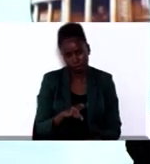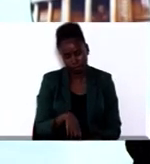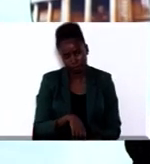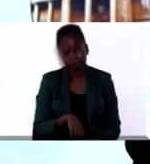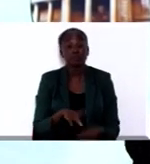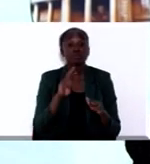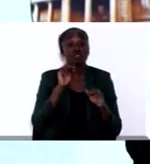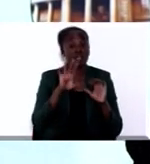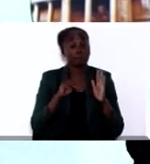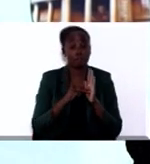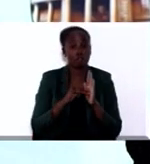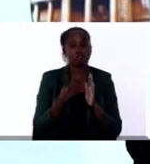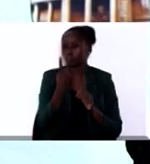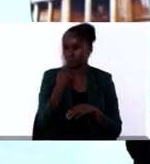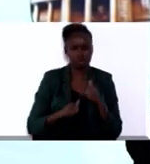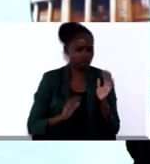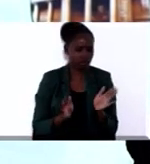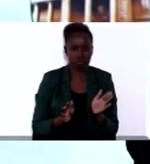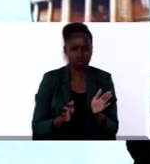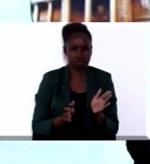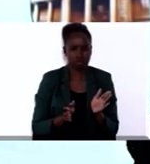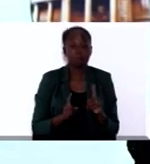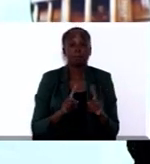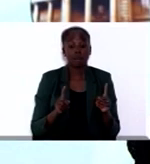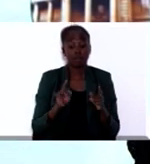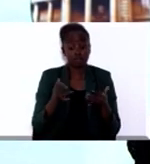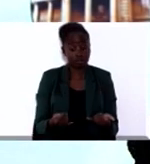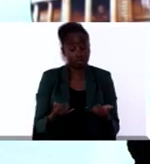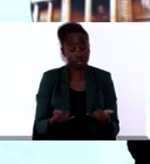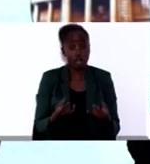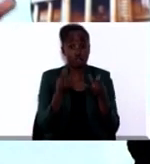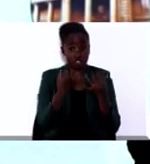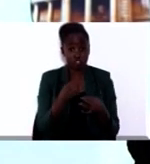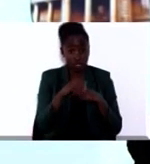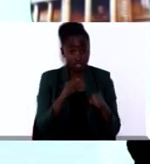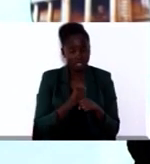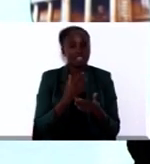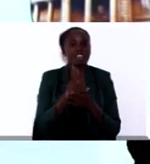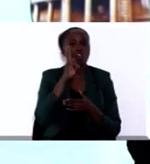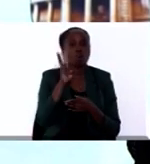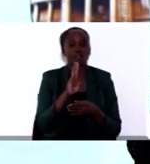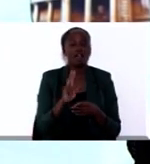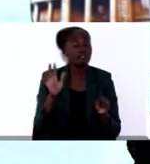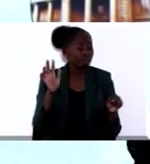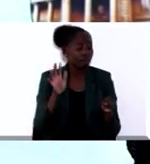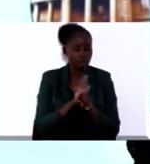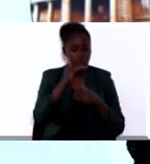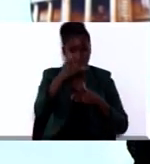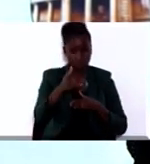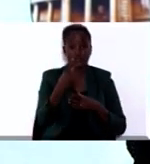By 10 million, just in 2 months. But in the current financial year, if you look at the full current